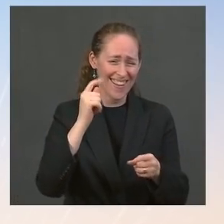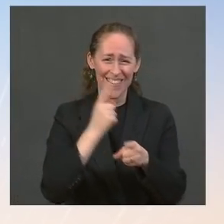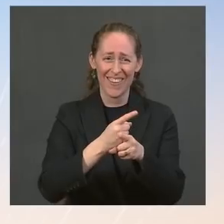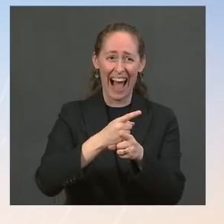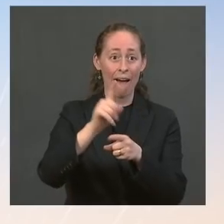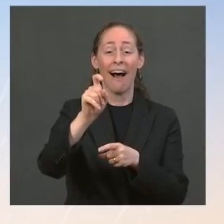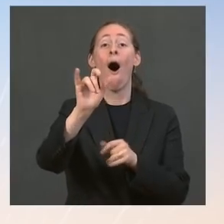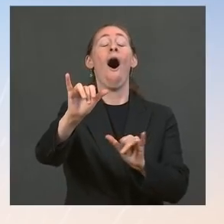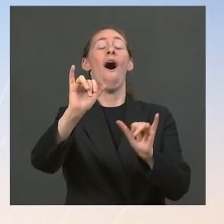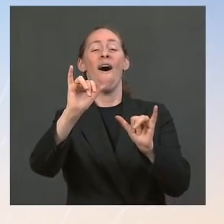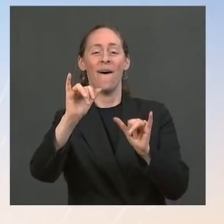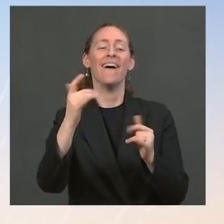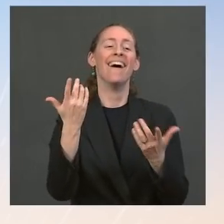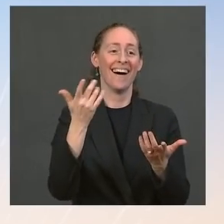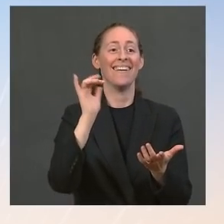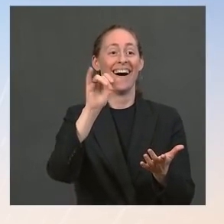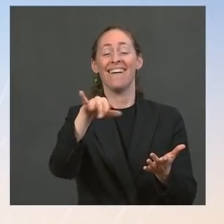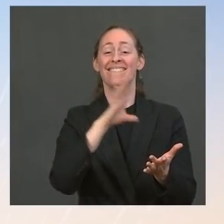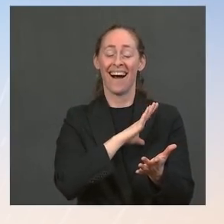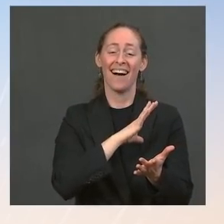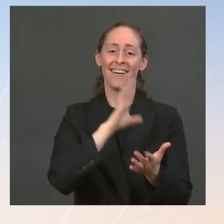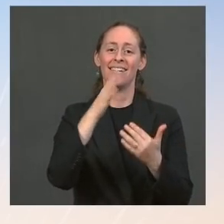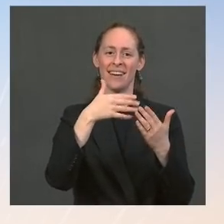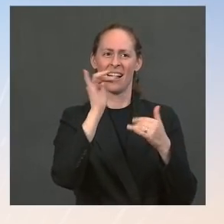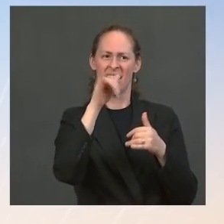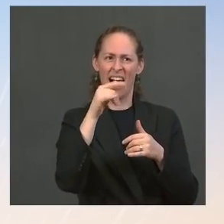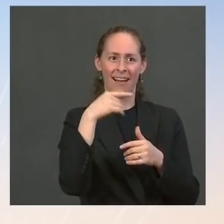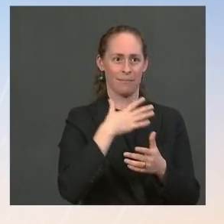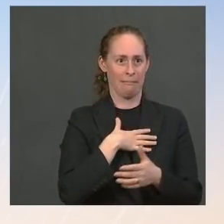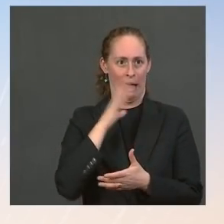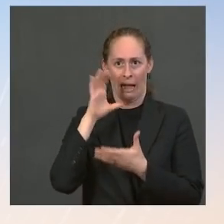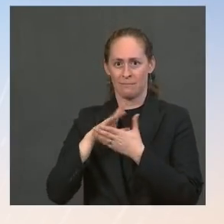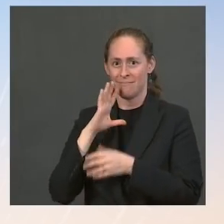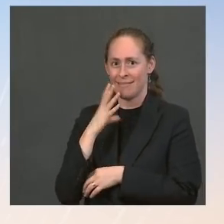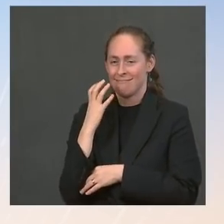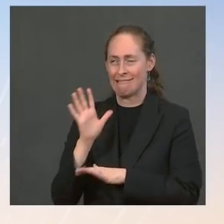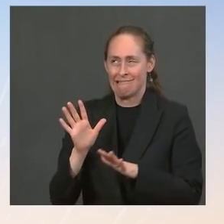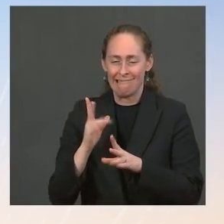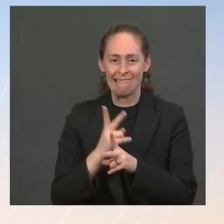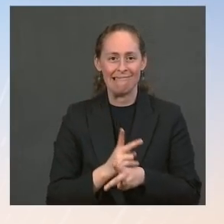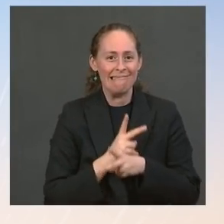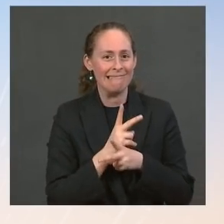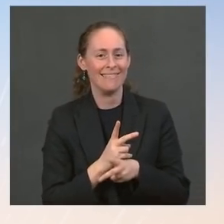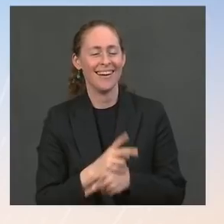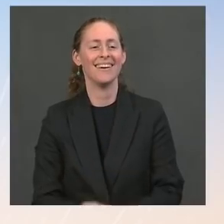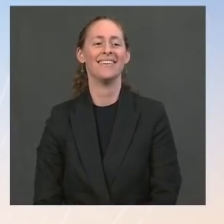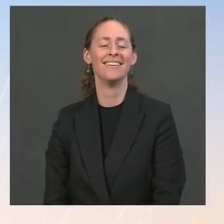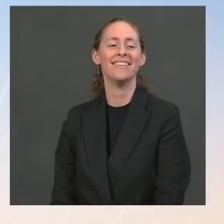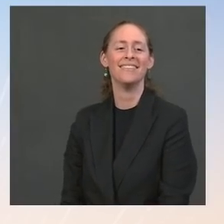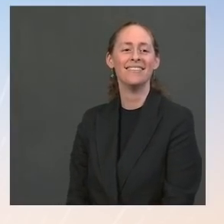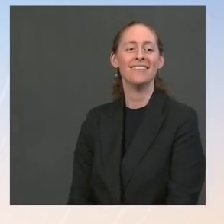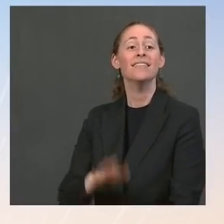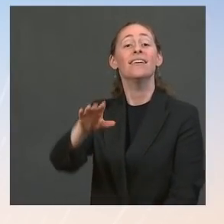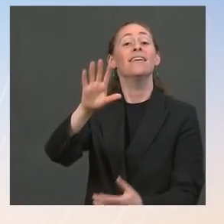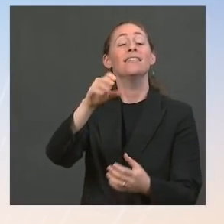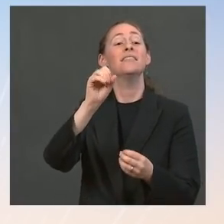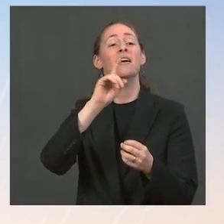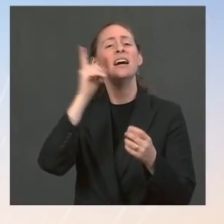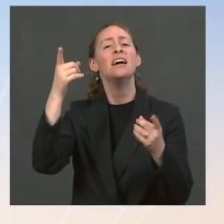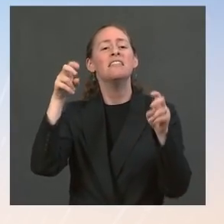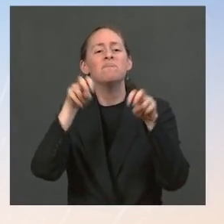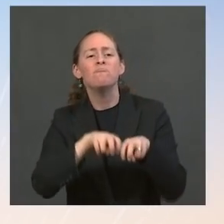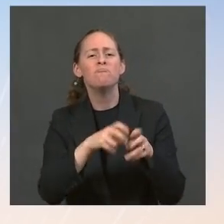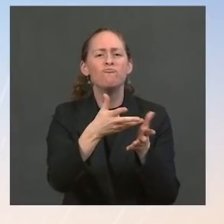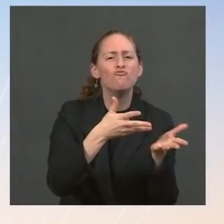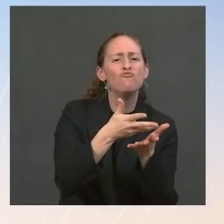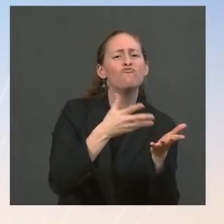He visited with my husband's gonna be really mad about that. He visited with some Republicans. You know, it